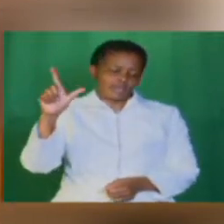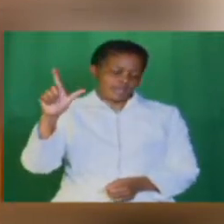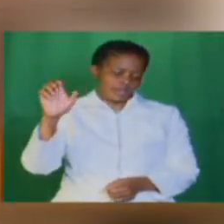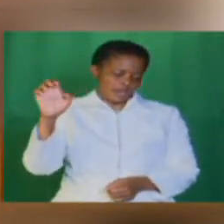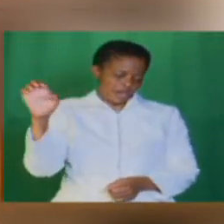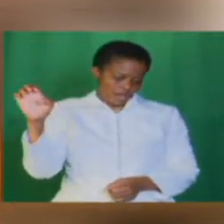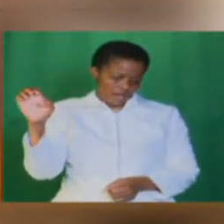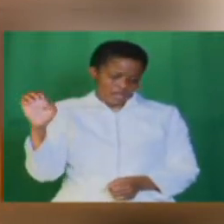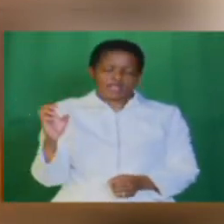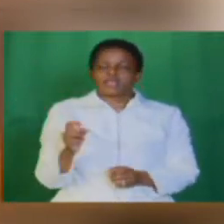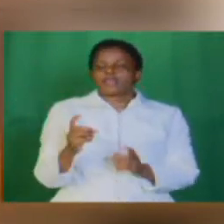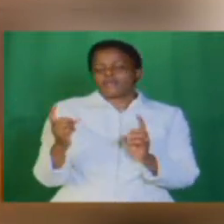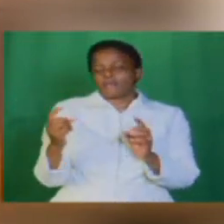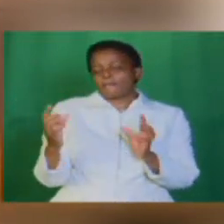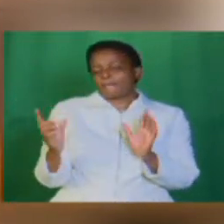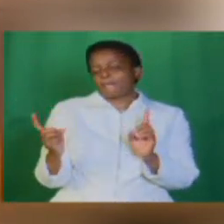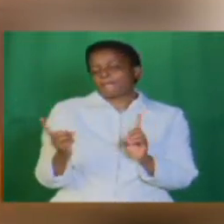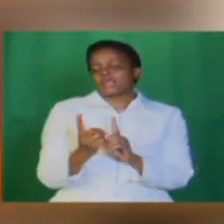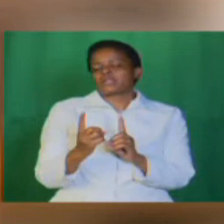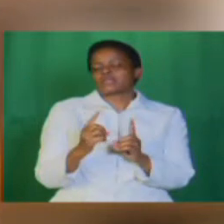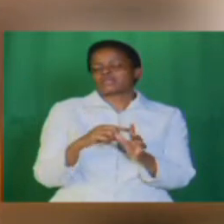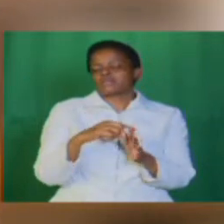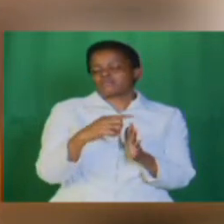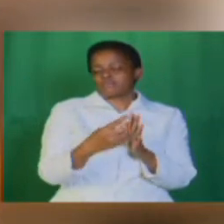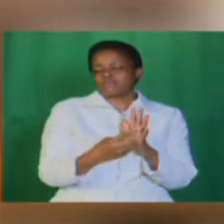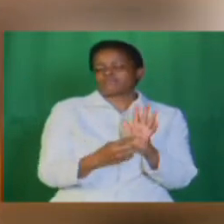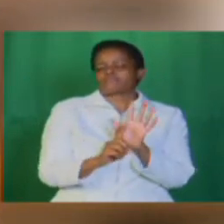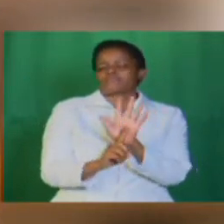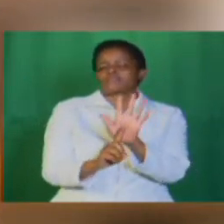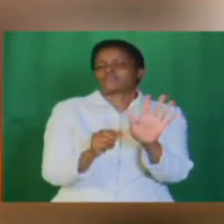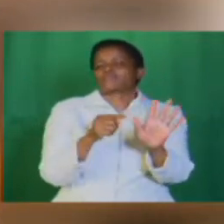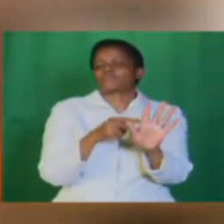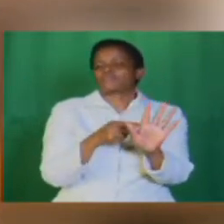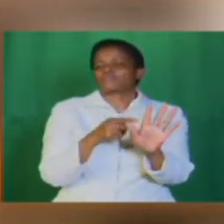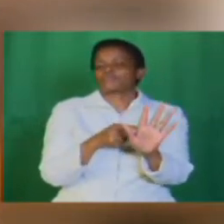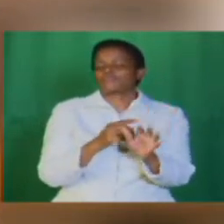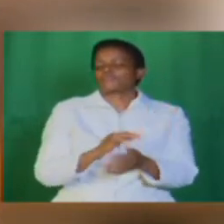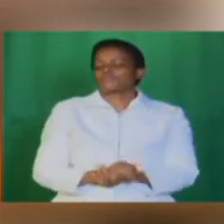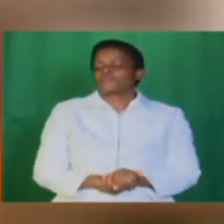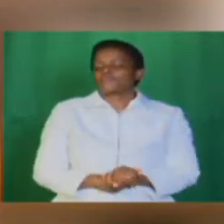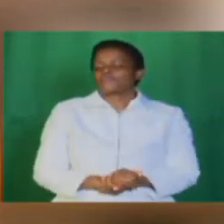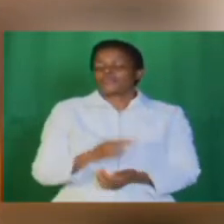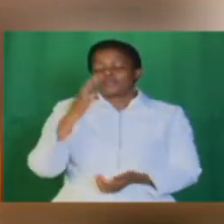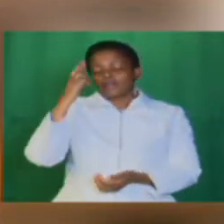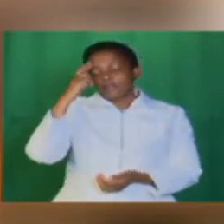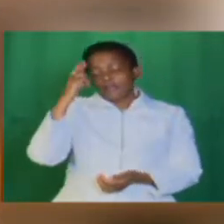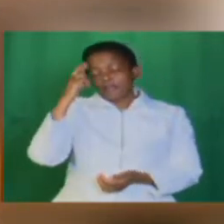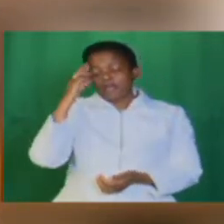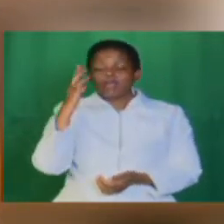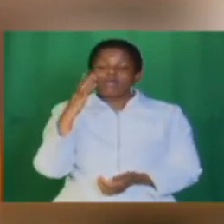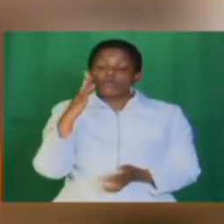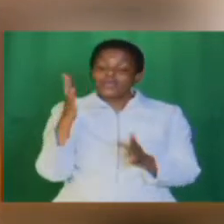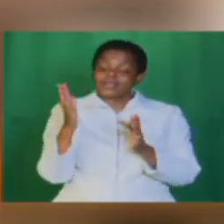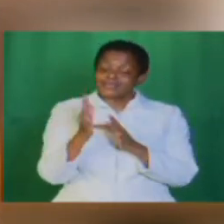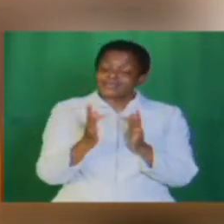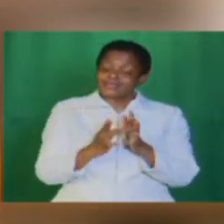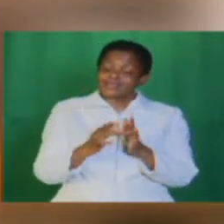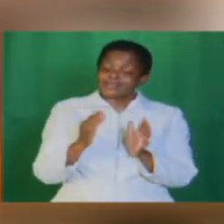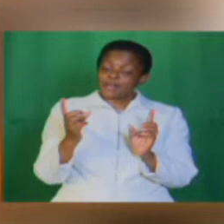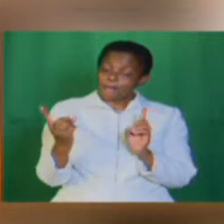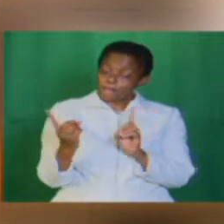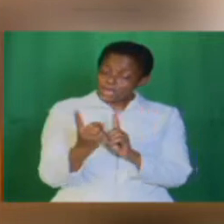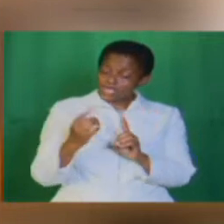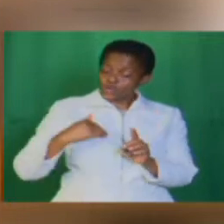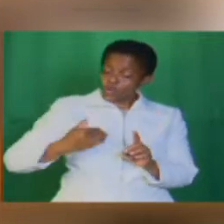Magdalene and the women, he instructed them to go to his apostles and tell them to